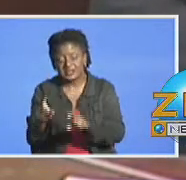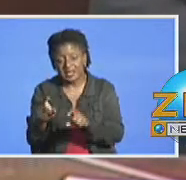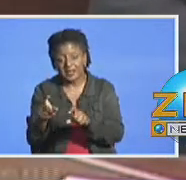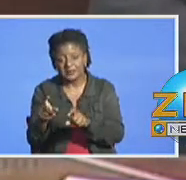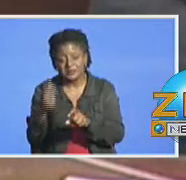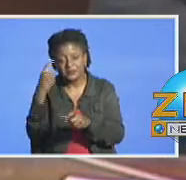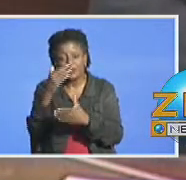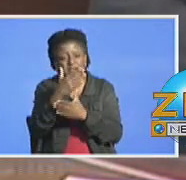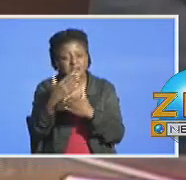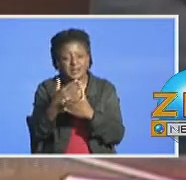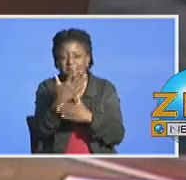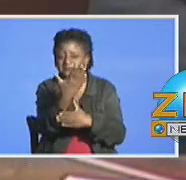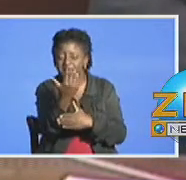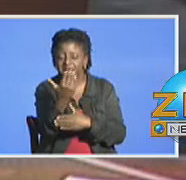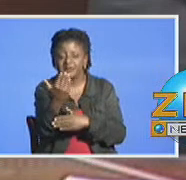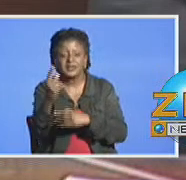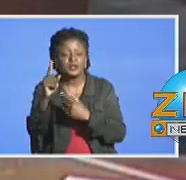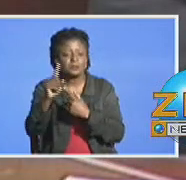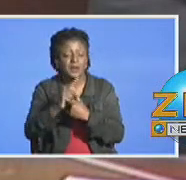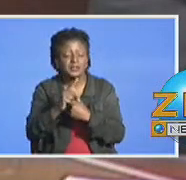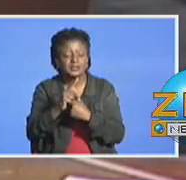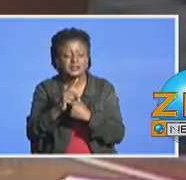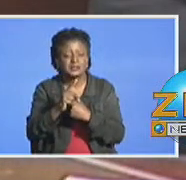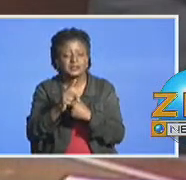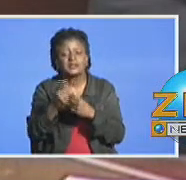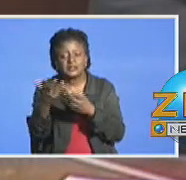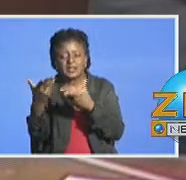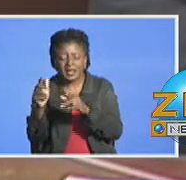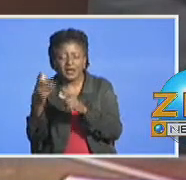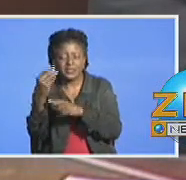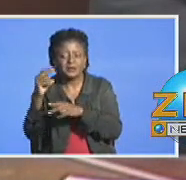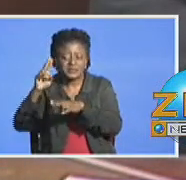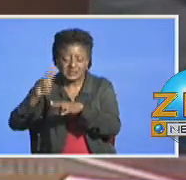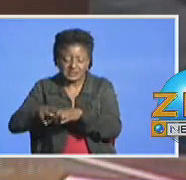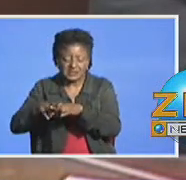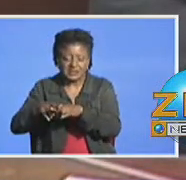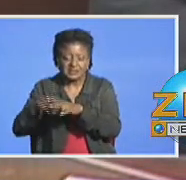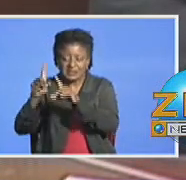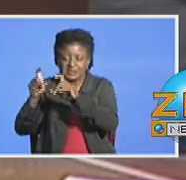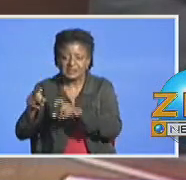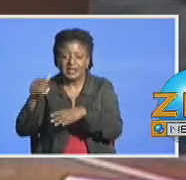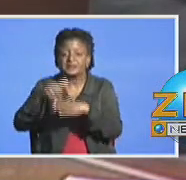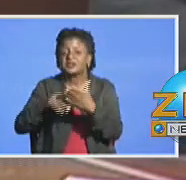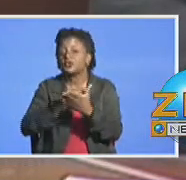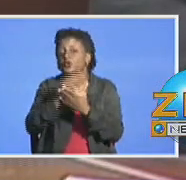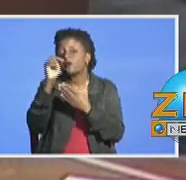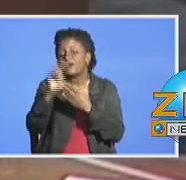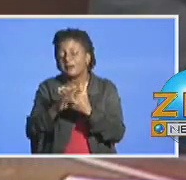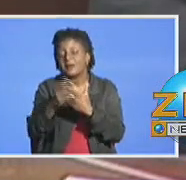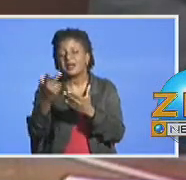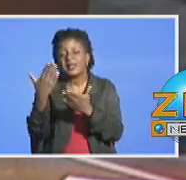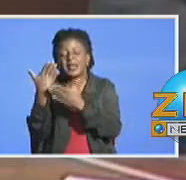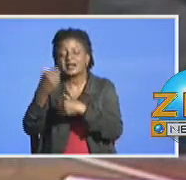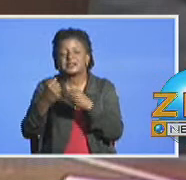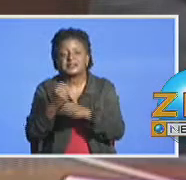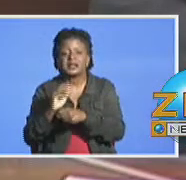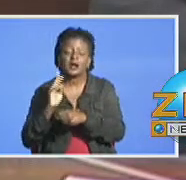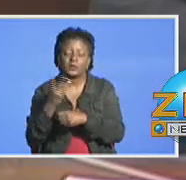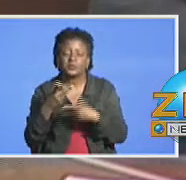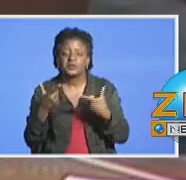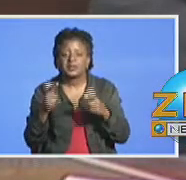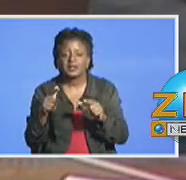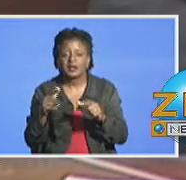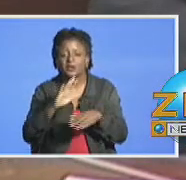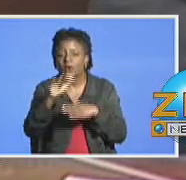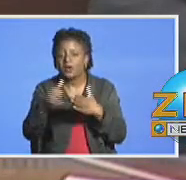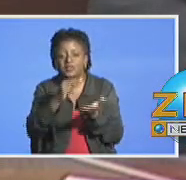for some 15 months to sit their exam in November of last year, and we made provisions for all of those nurses who